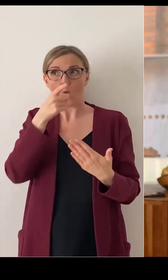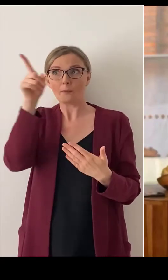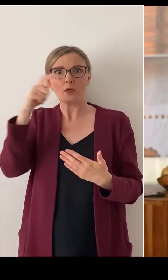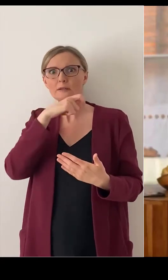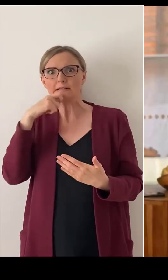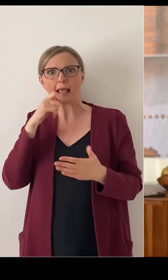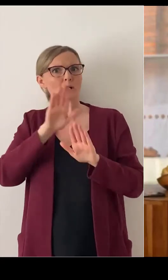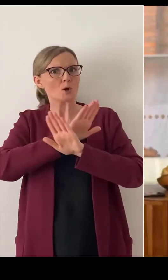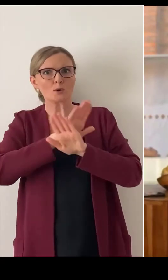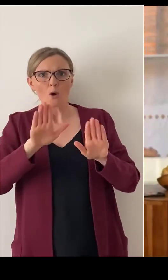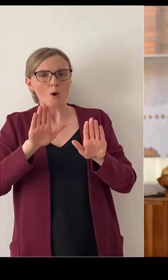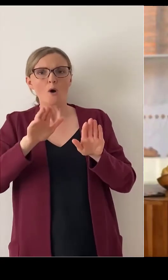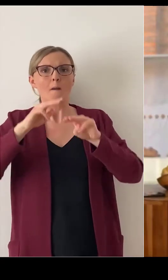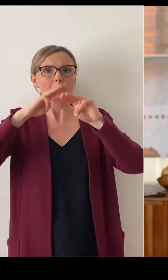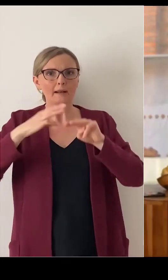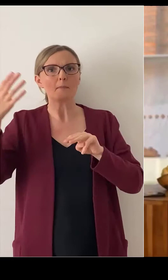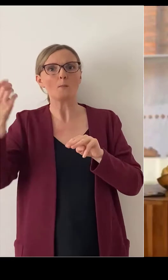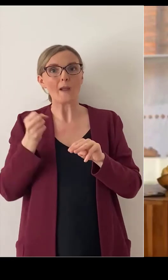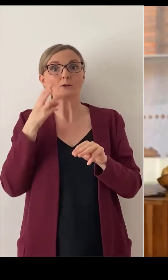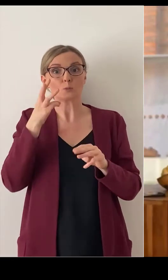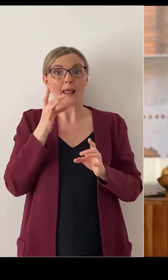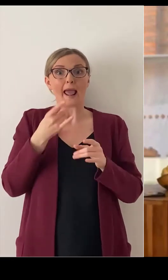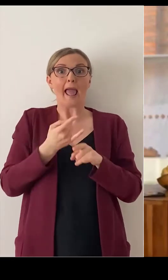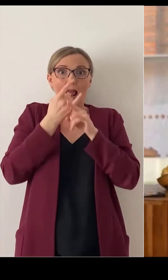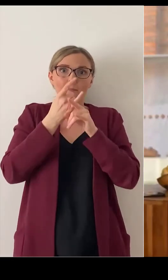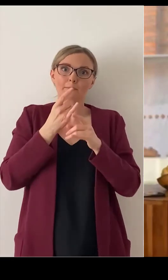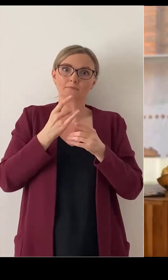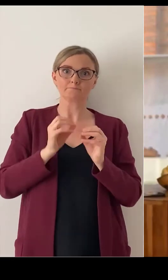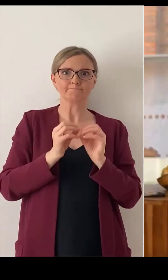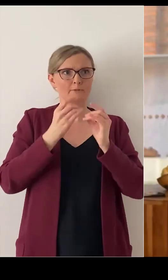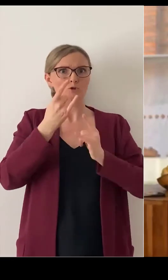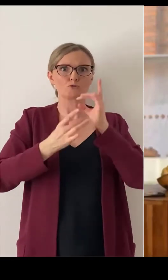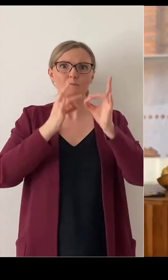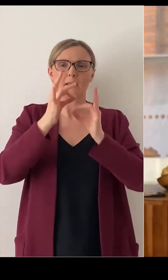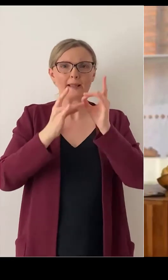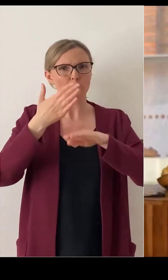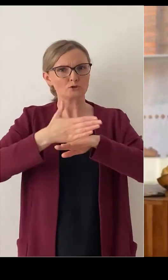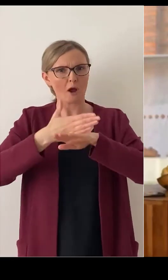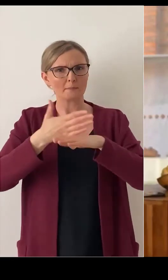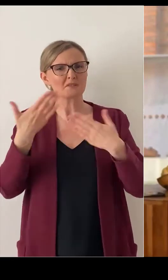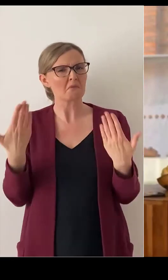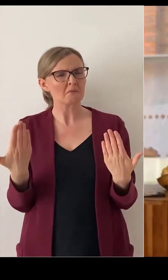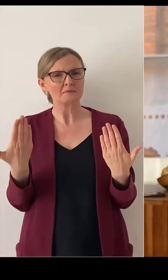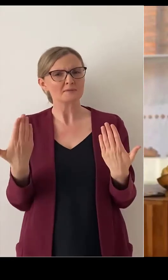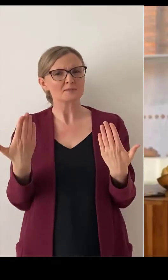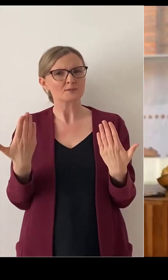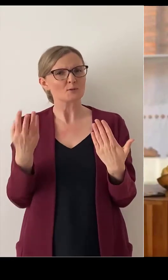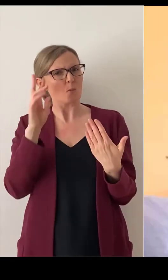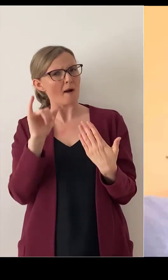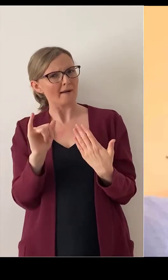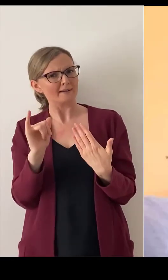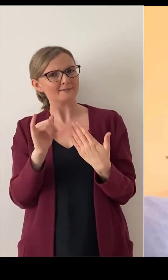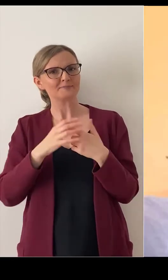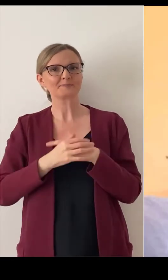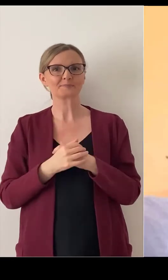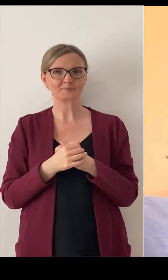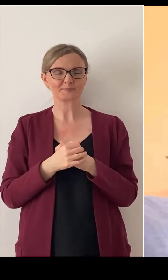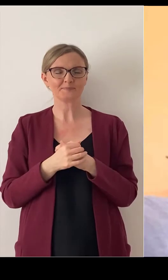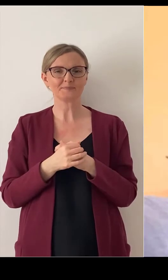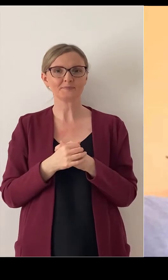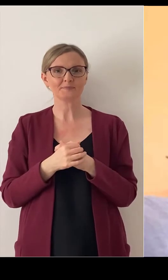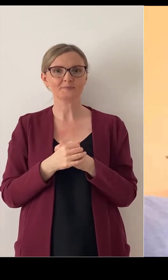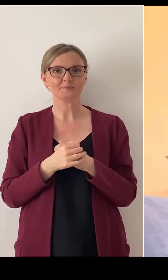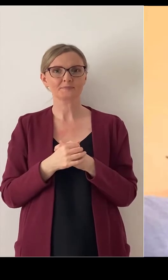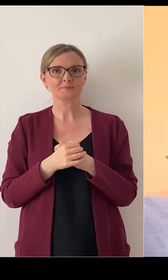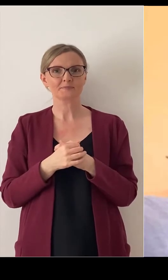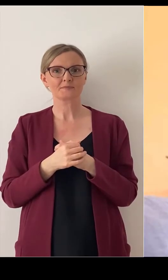minimum wage is actually going to create jobs. Where are they coming from? Now, let's look at